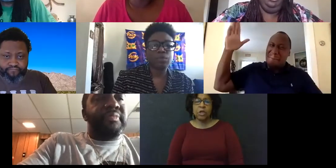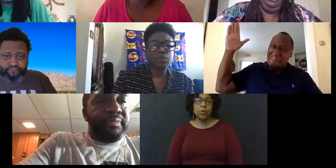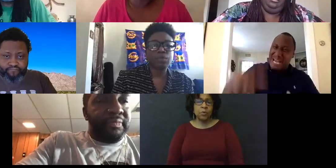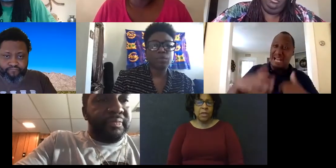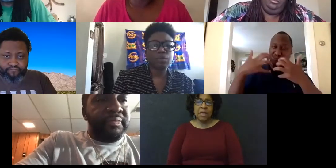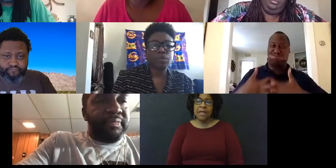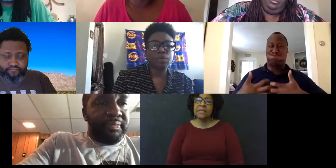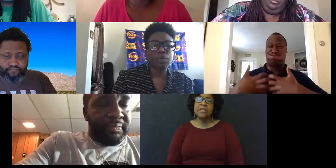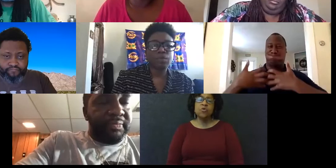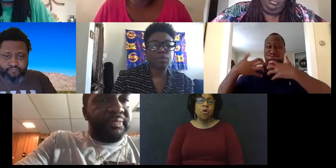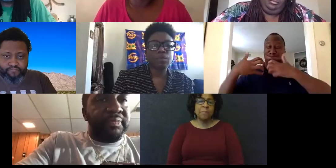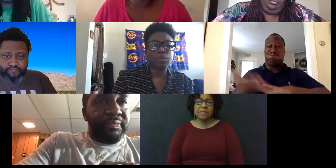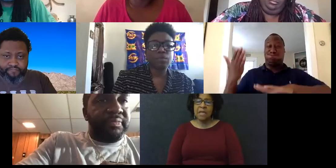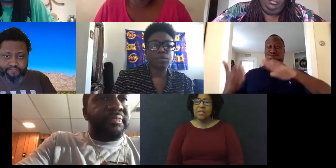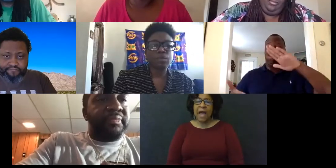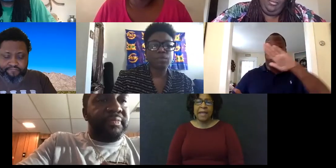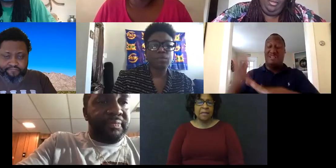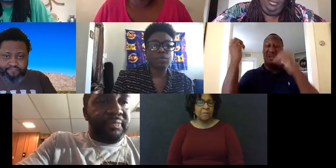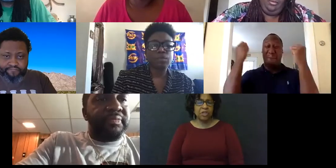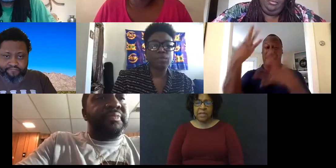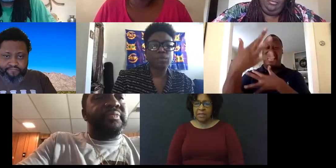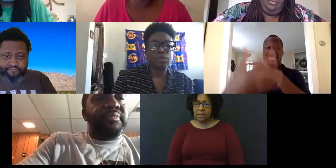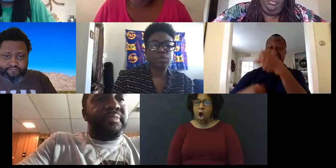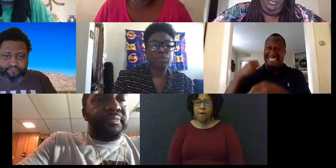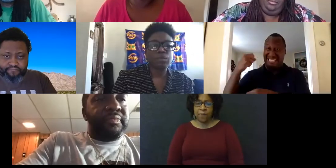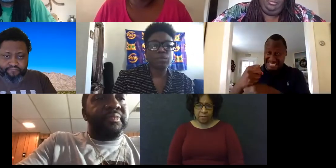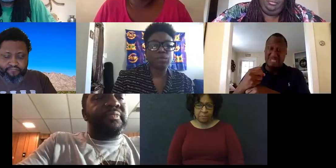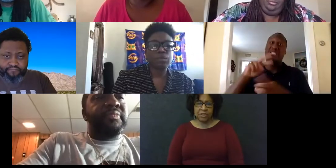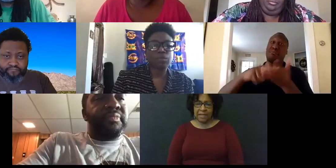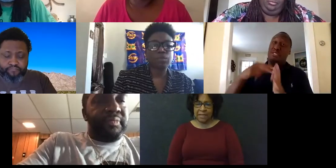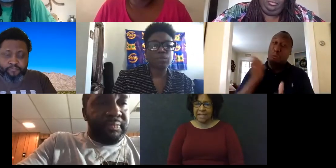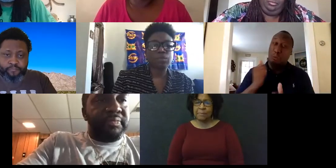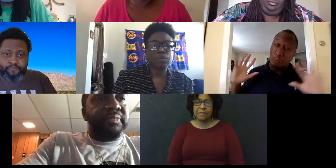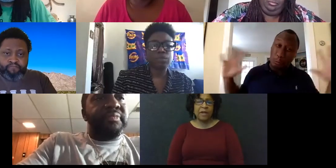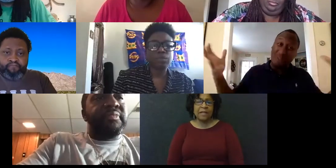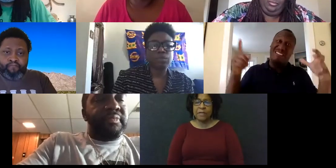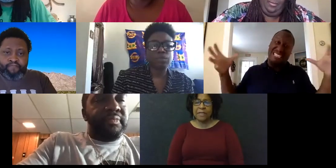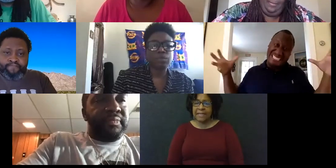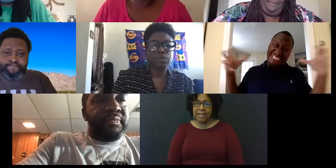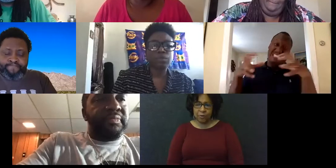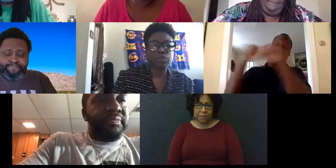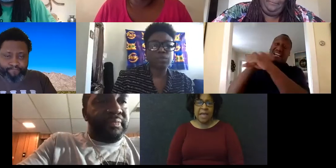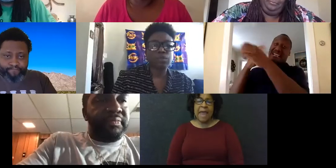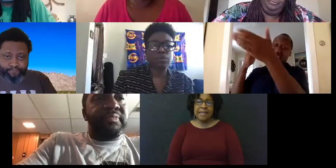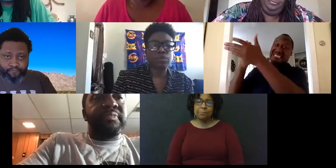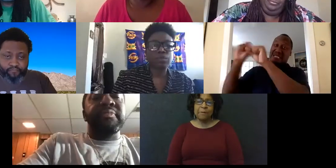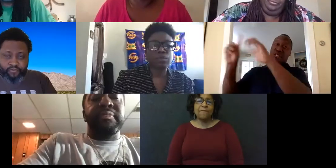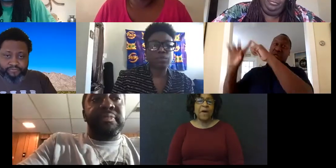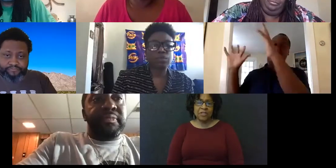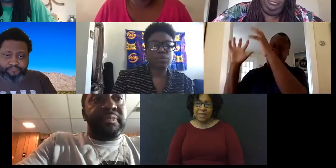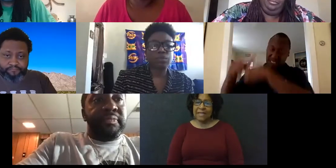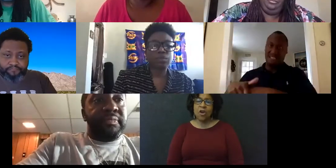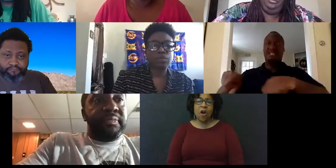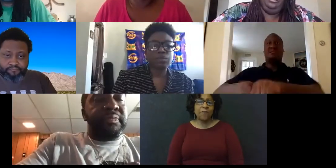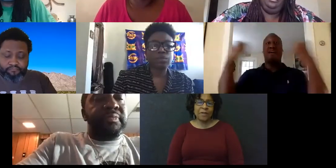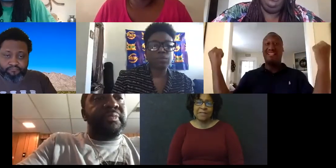It's huge. It's an enormous, giant machine, awful machine that's been running for years. And it's been